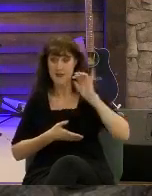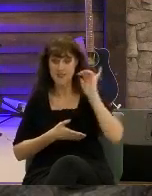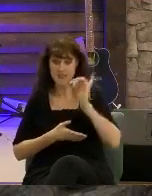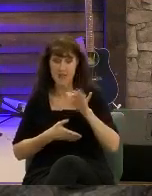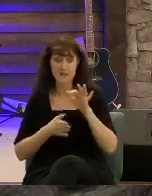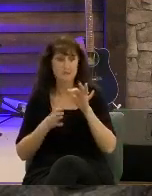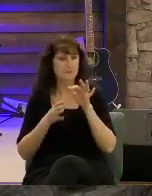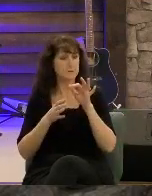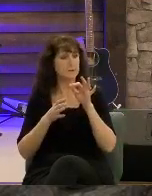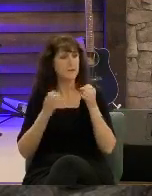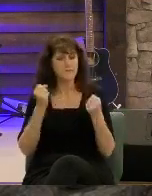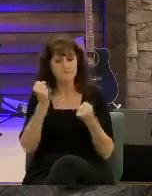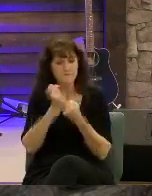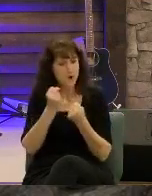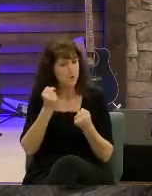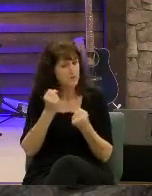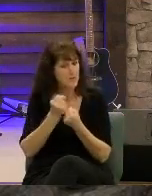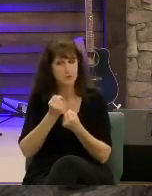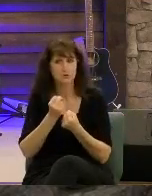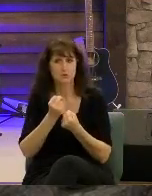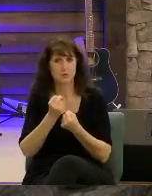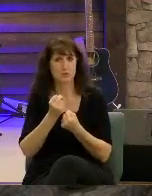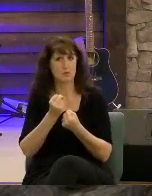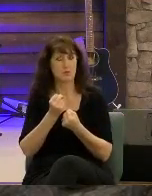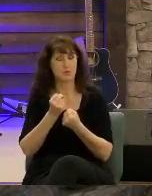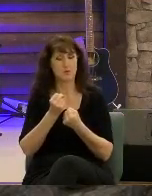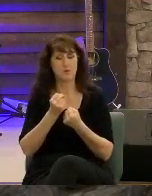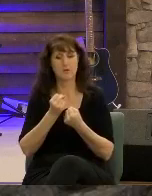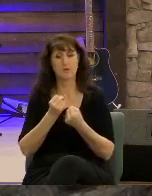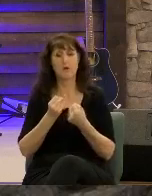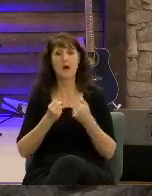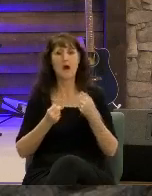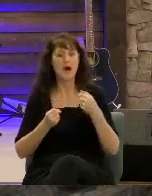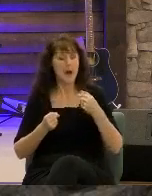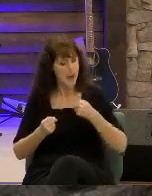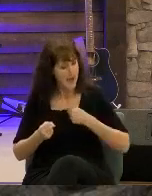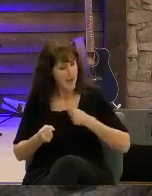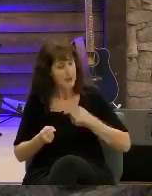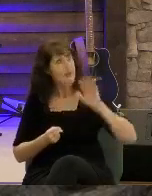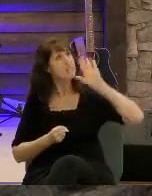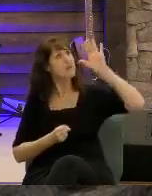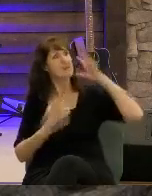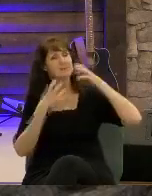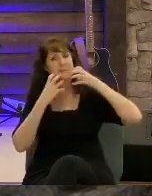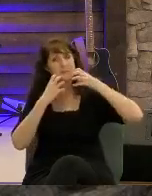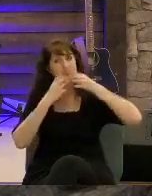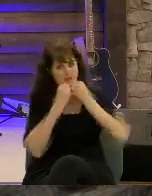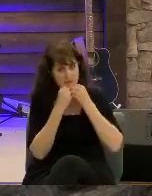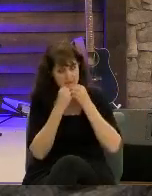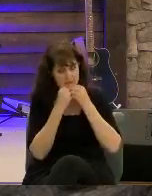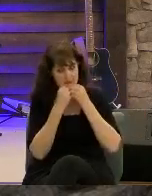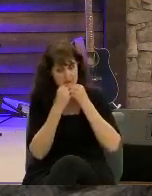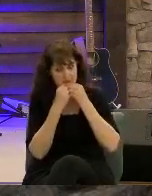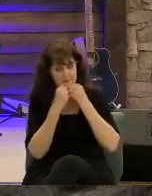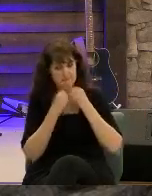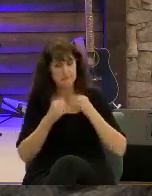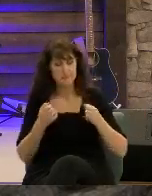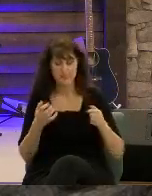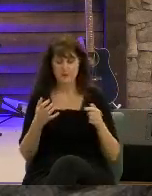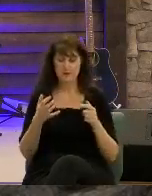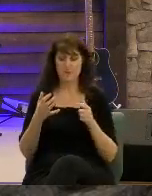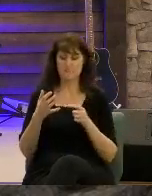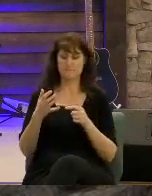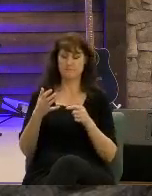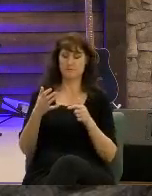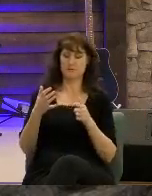That is foundational, as Paul said. That is foundation. I am His beloved. Okay? I am marked by God, number